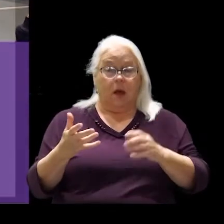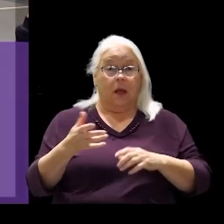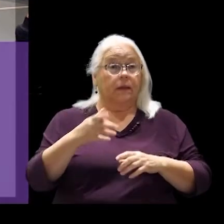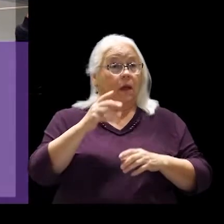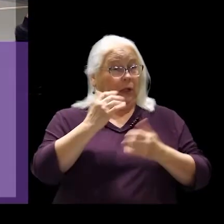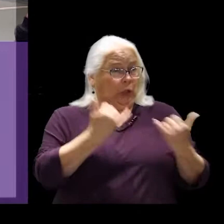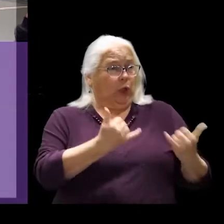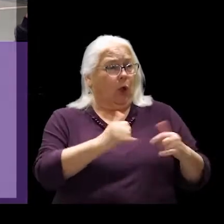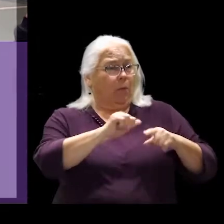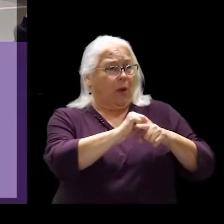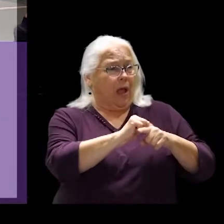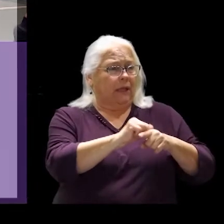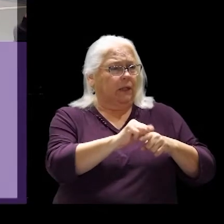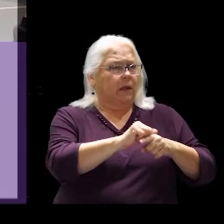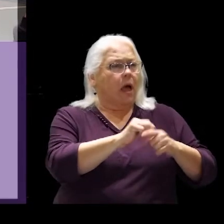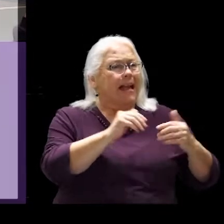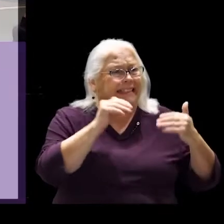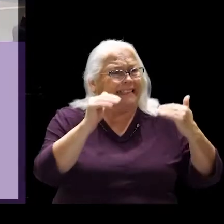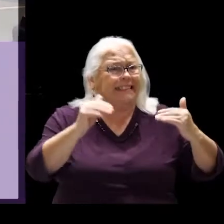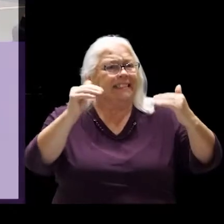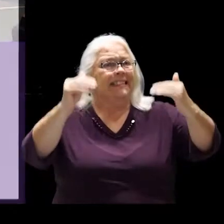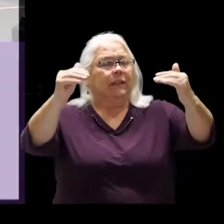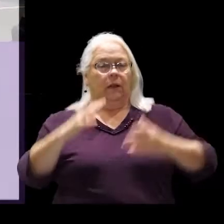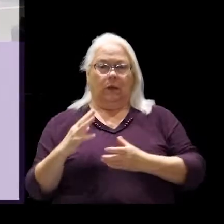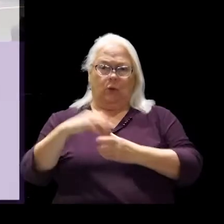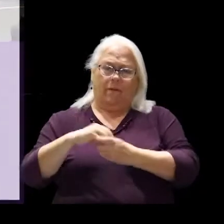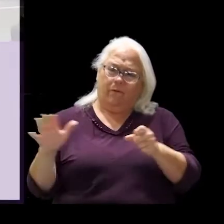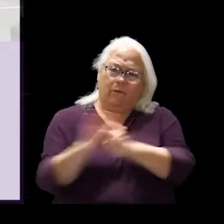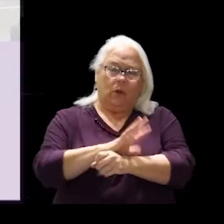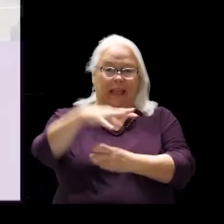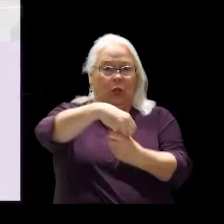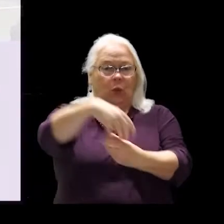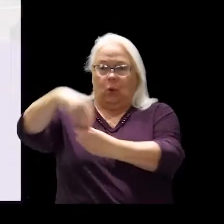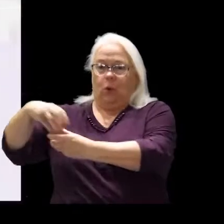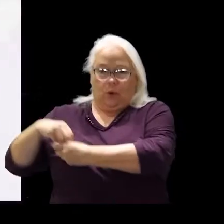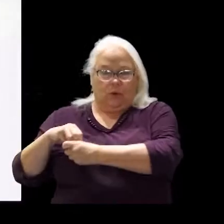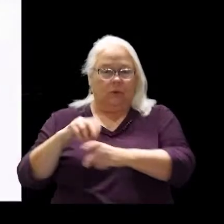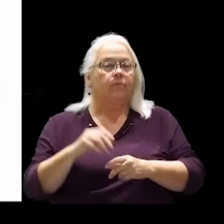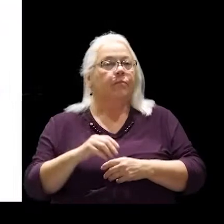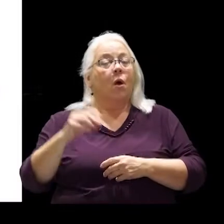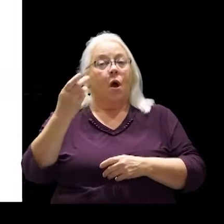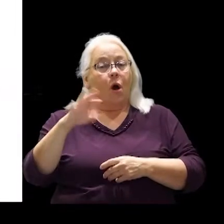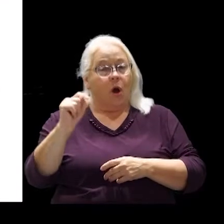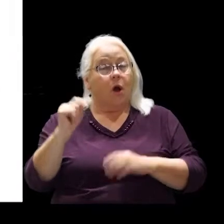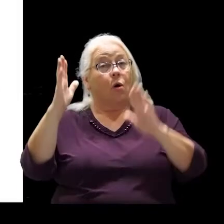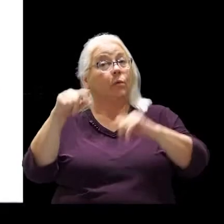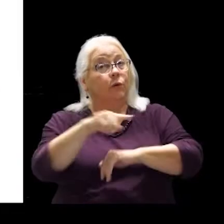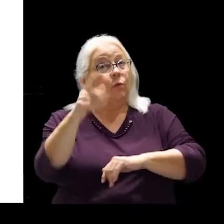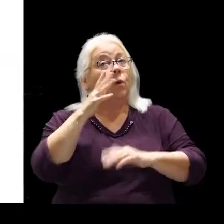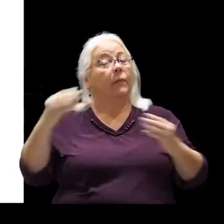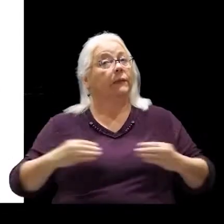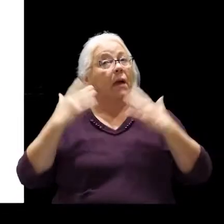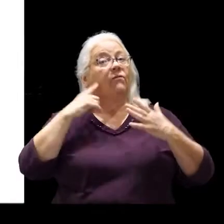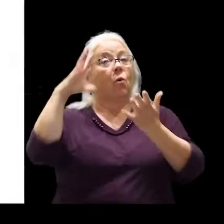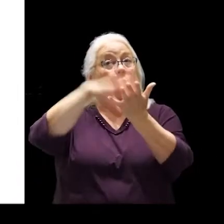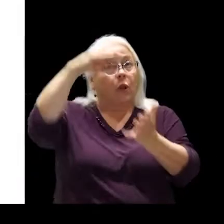instructors. Its intention is to encourage the wider arts community to move beyond current practices towards a spirit of full